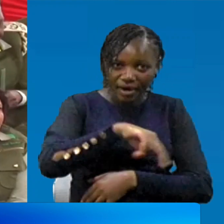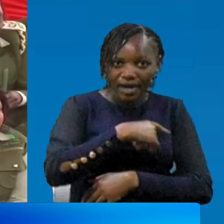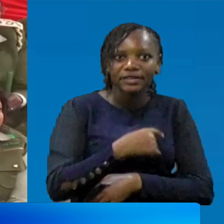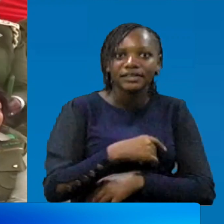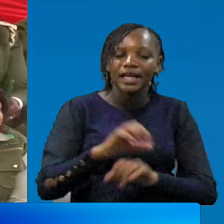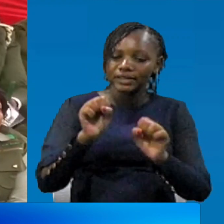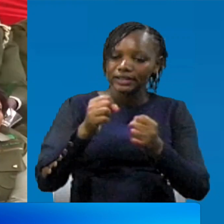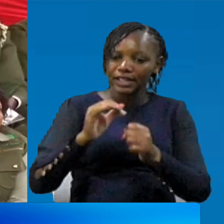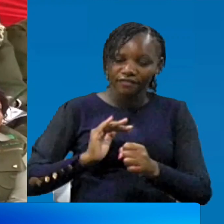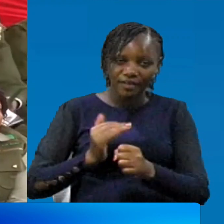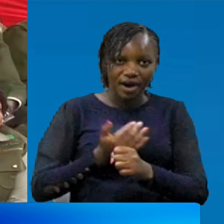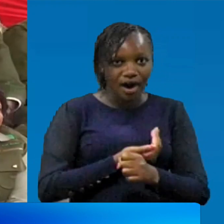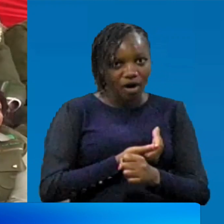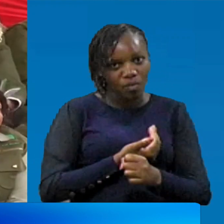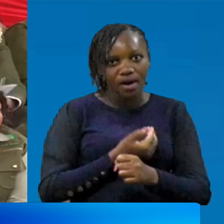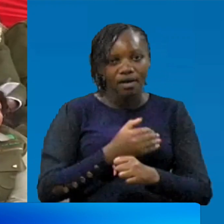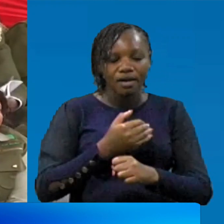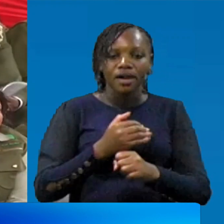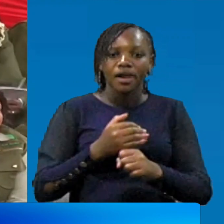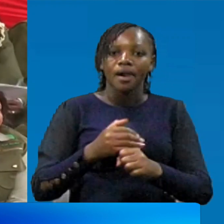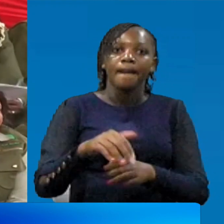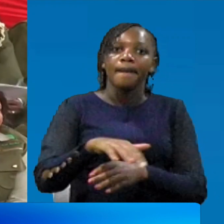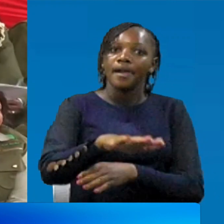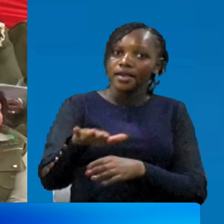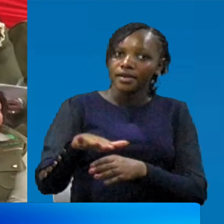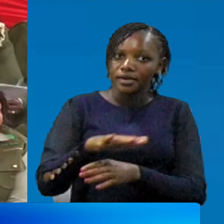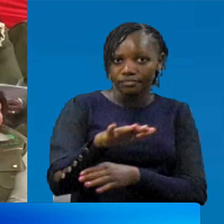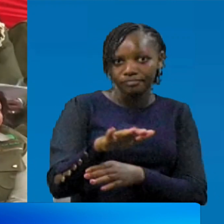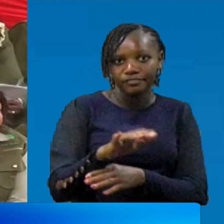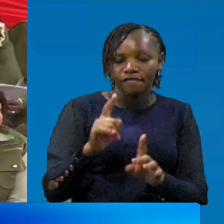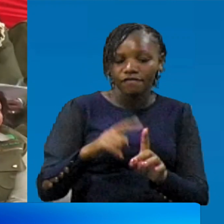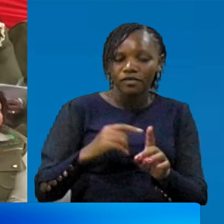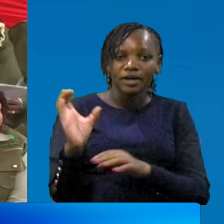planet from climate disaster.